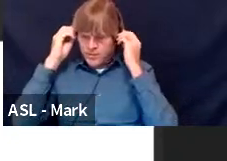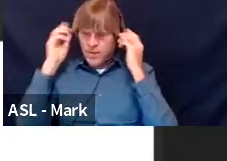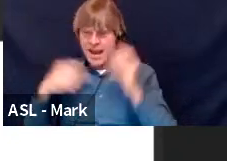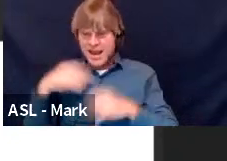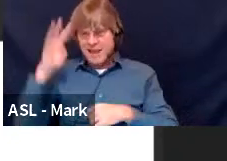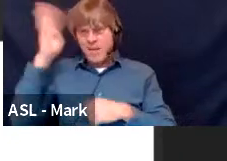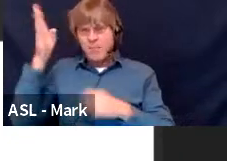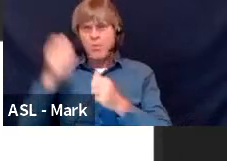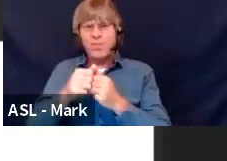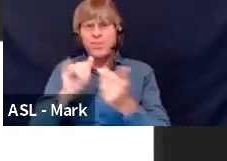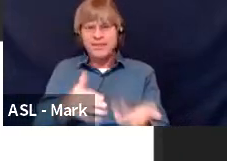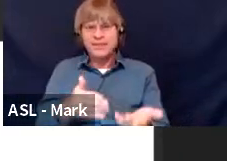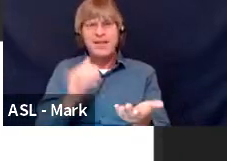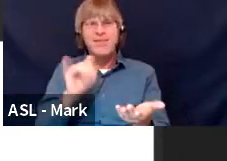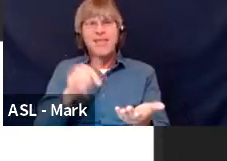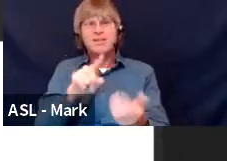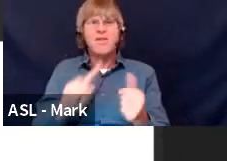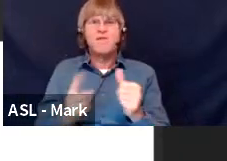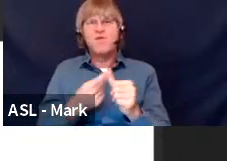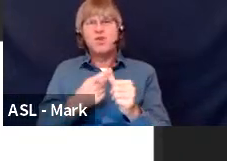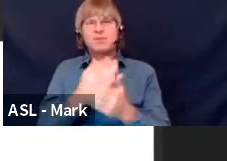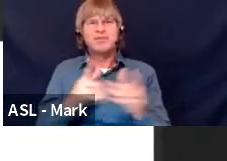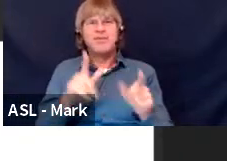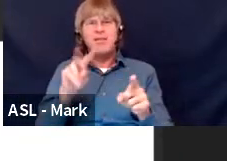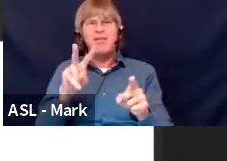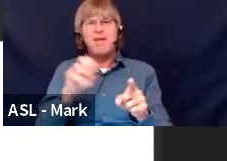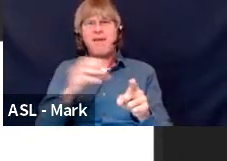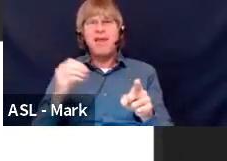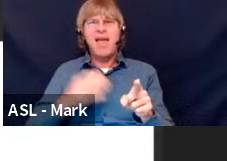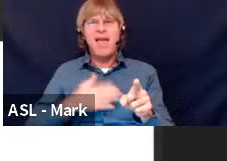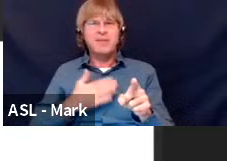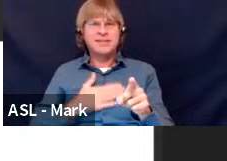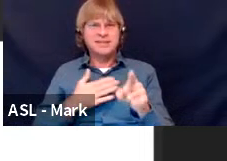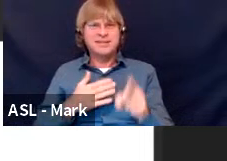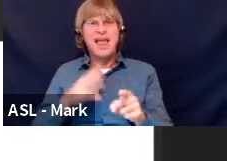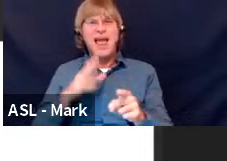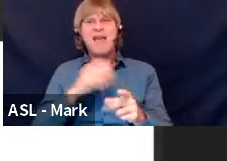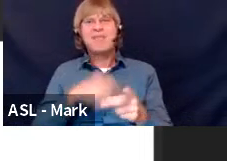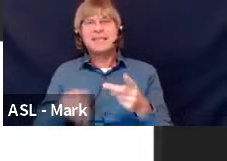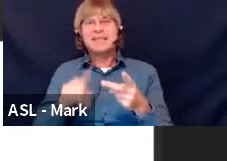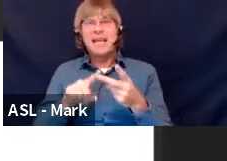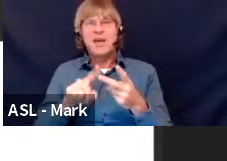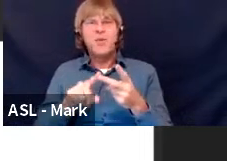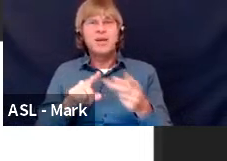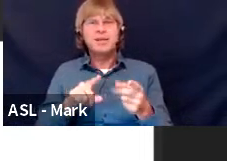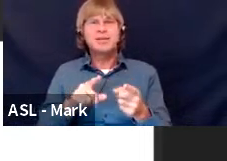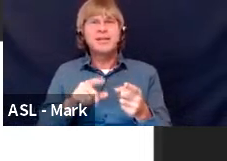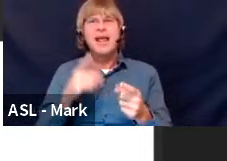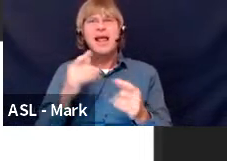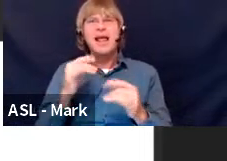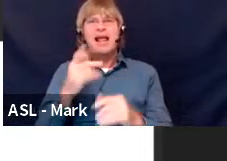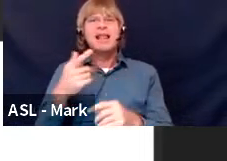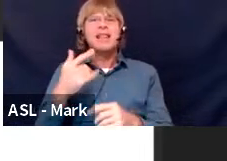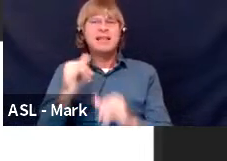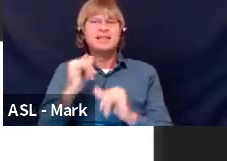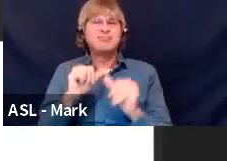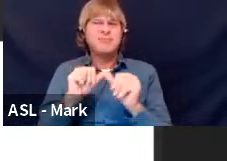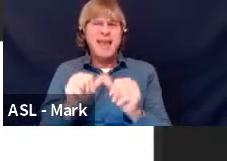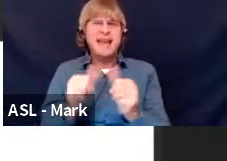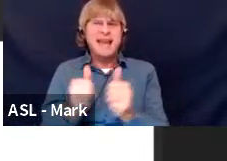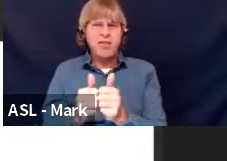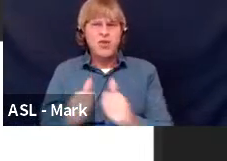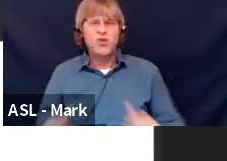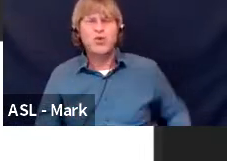came up with this. This is the first piece, Love and Happiness. And then the second one was Let's Stay Together. And